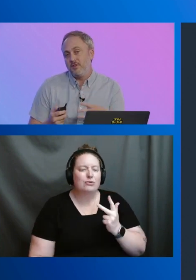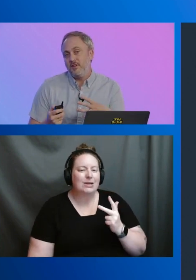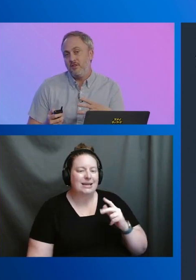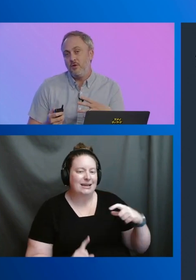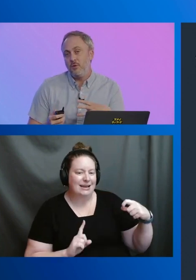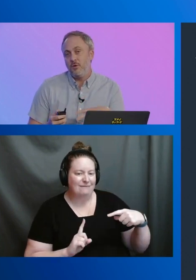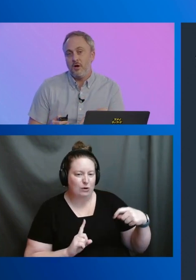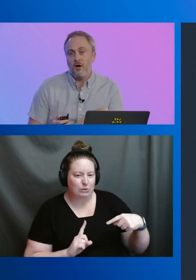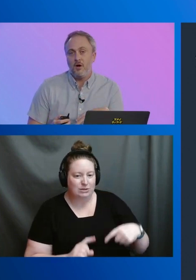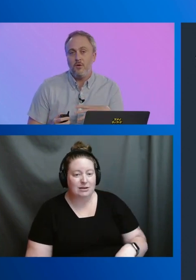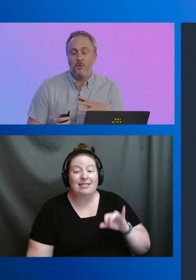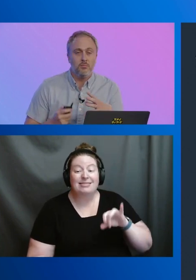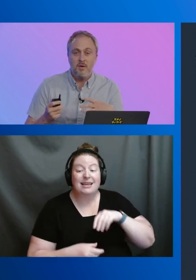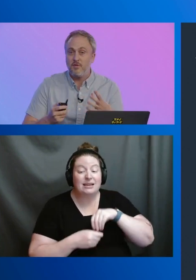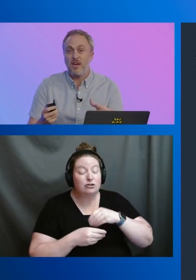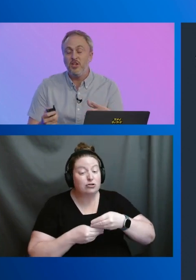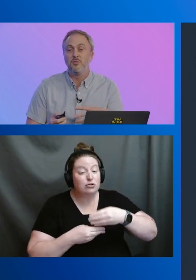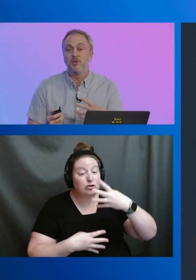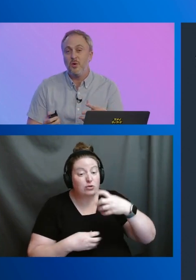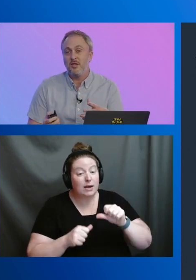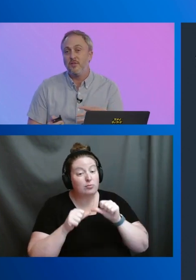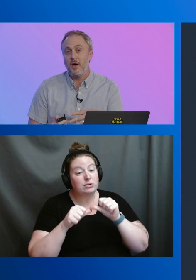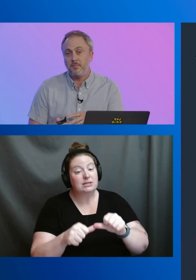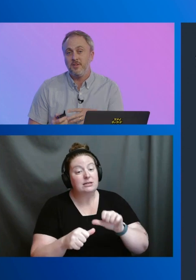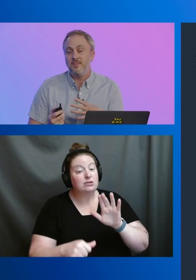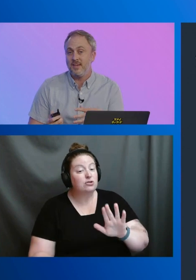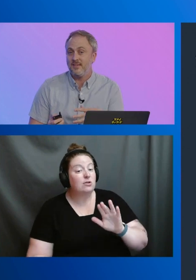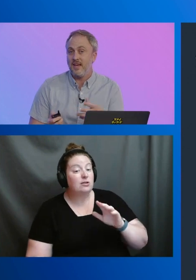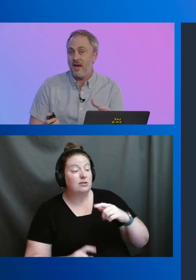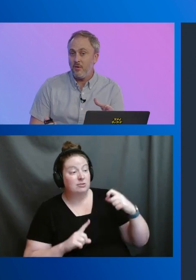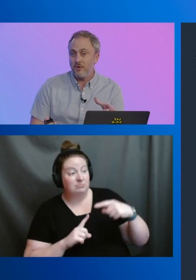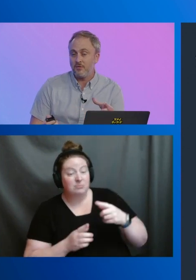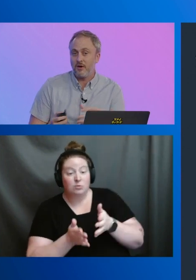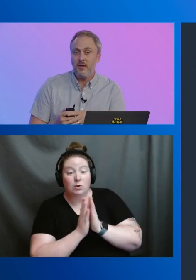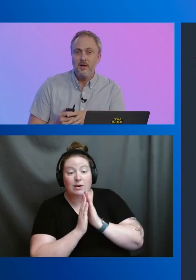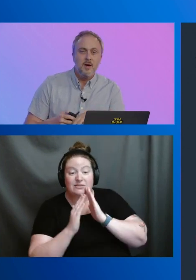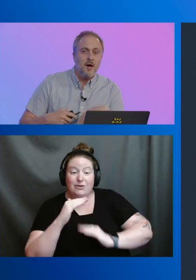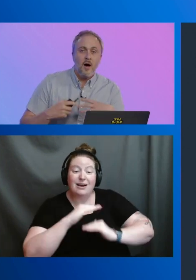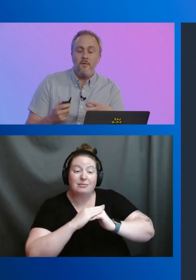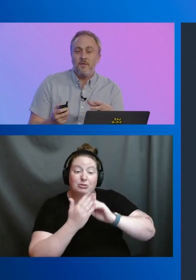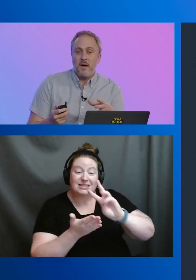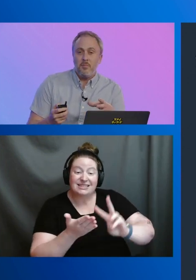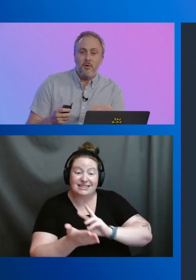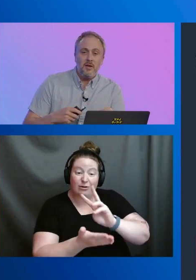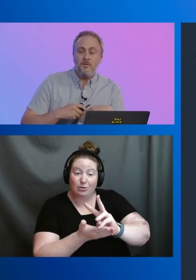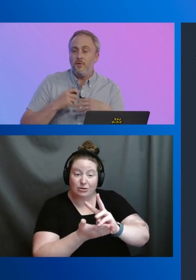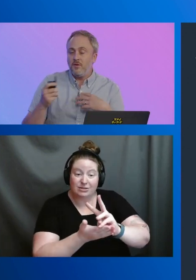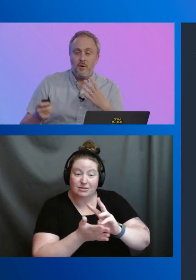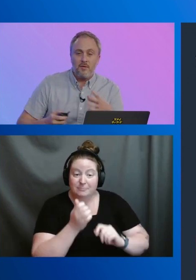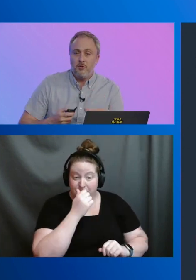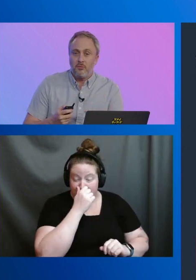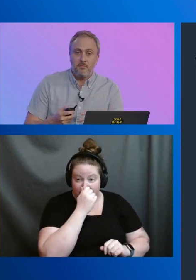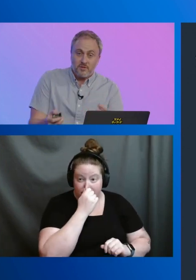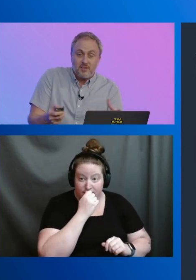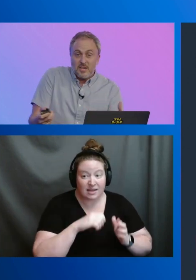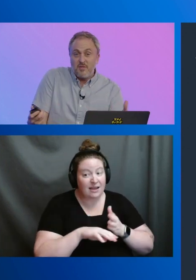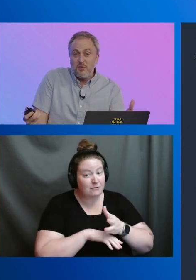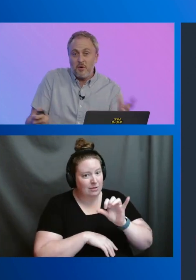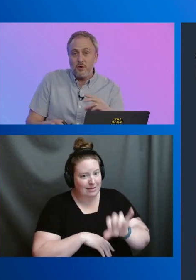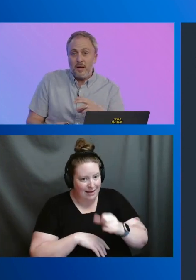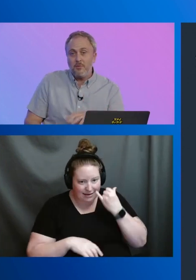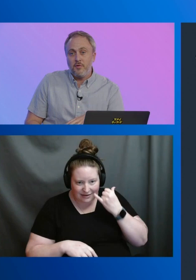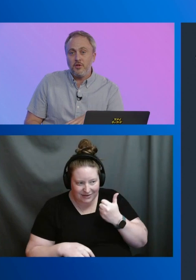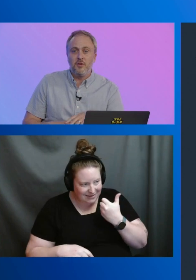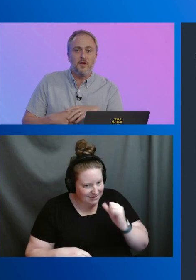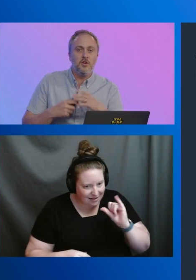actually persist your invocation request for up to 6 hours, right? After that point, if you still have not successfully